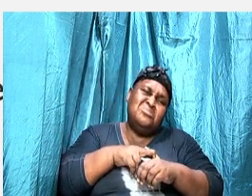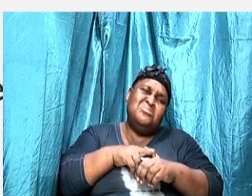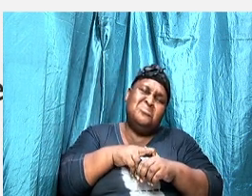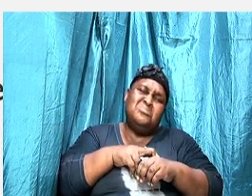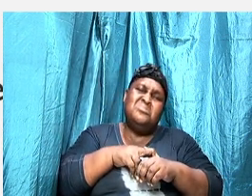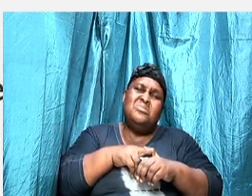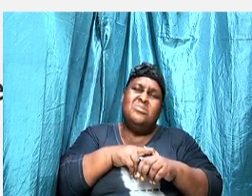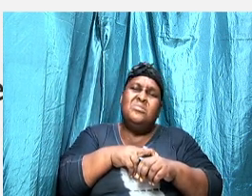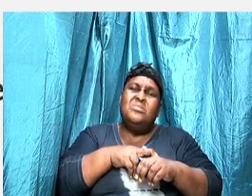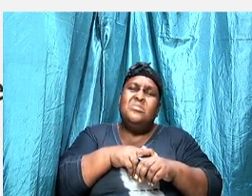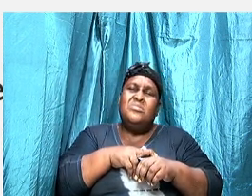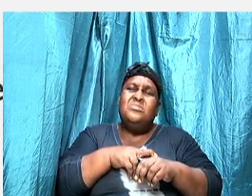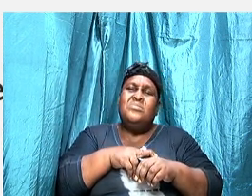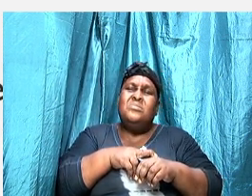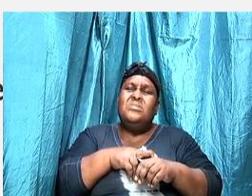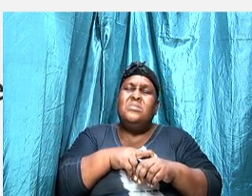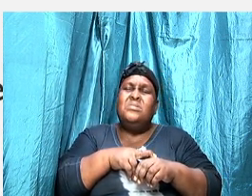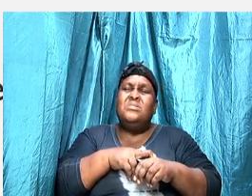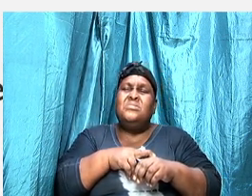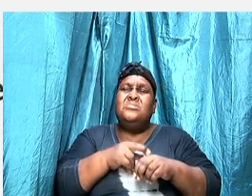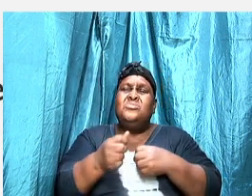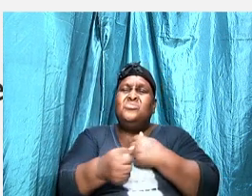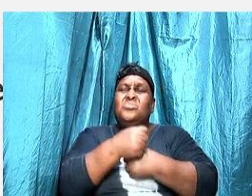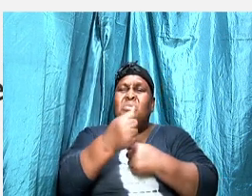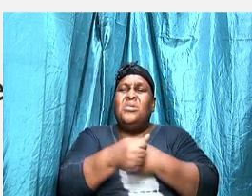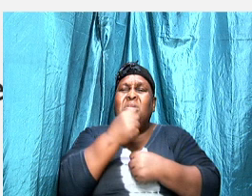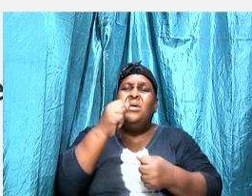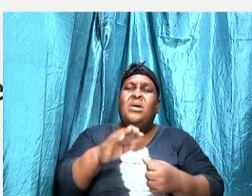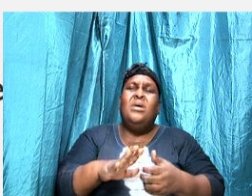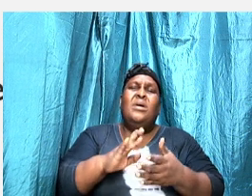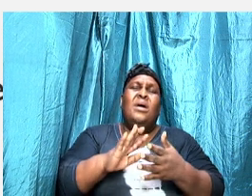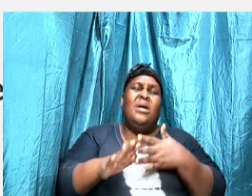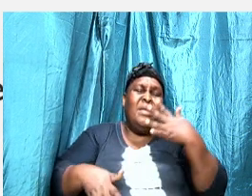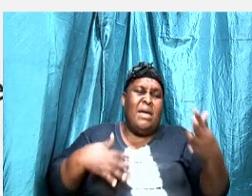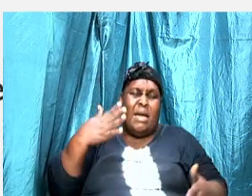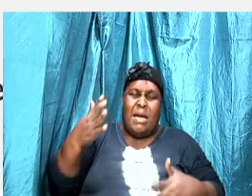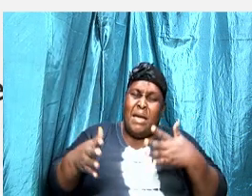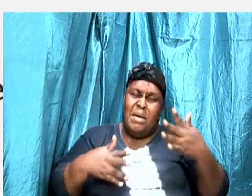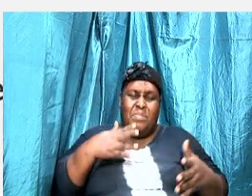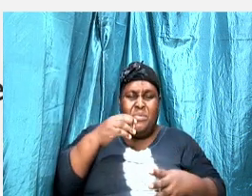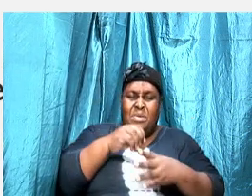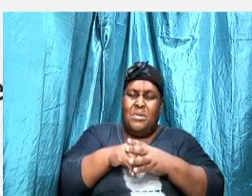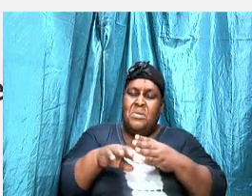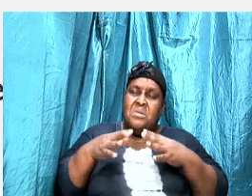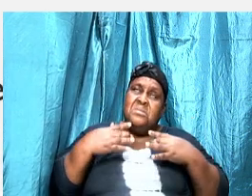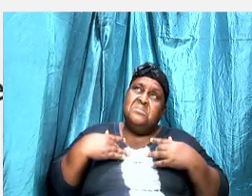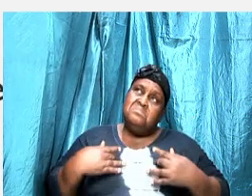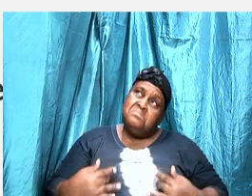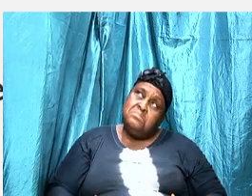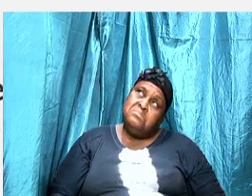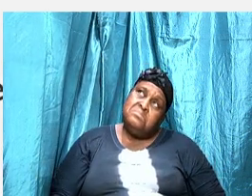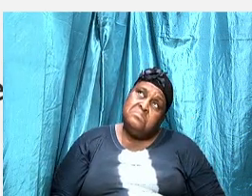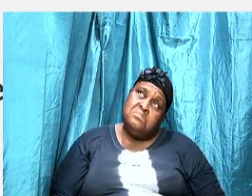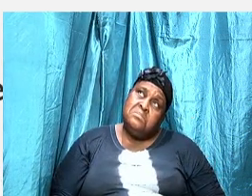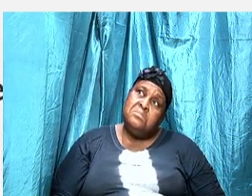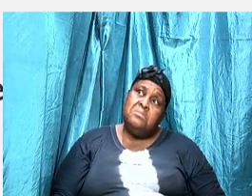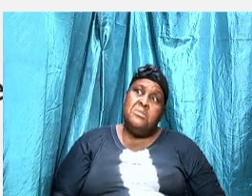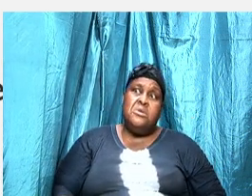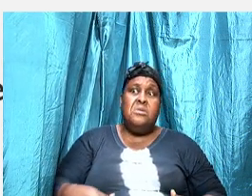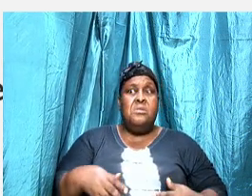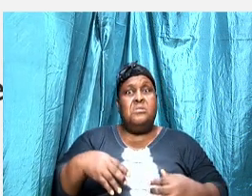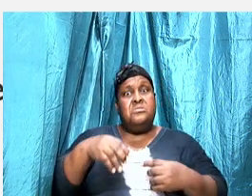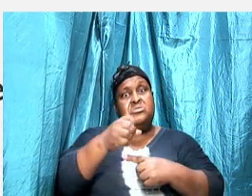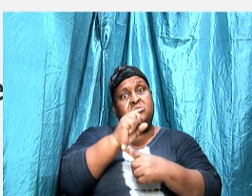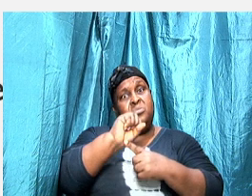he glories in distress. The Bible says stressful situation. Because Paul, you know,